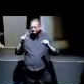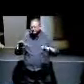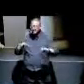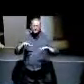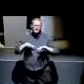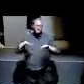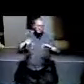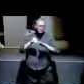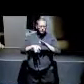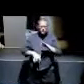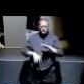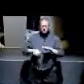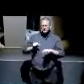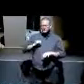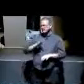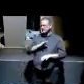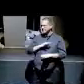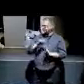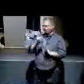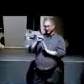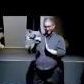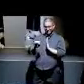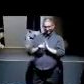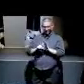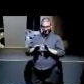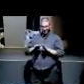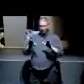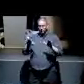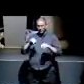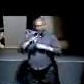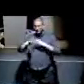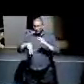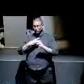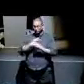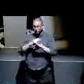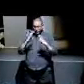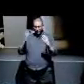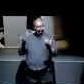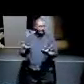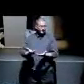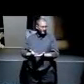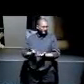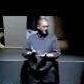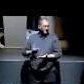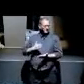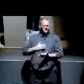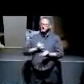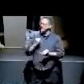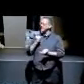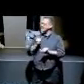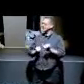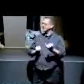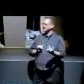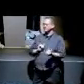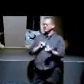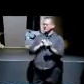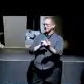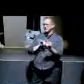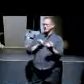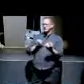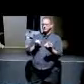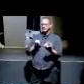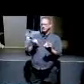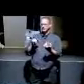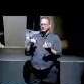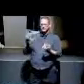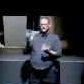university, many in our state, and beyond. My last encounter with Mark was after he was already in